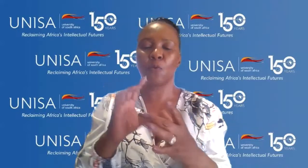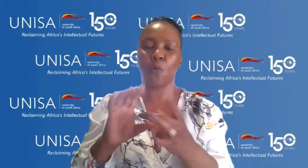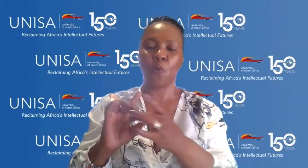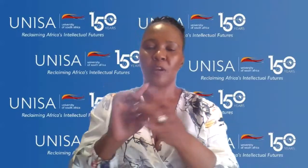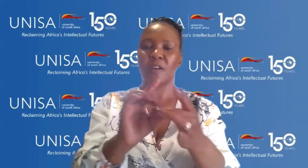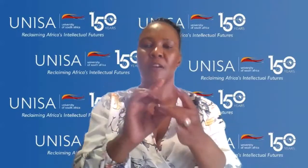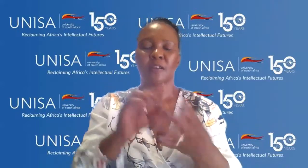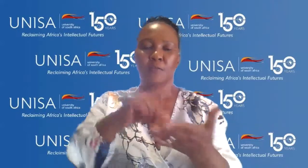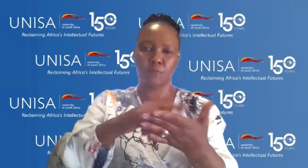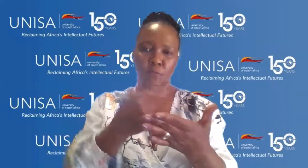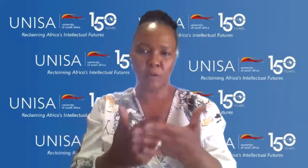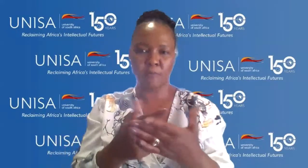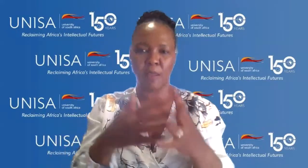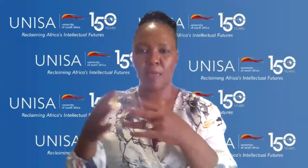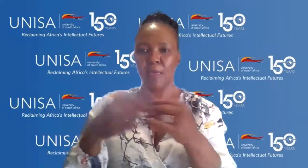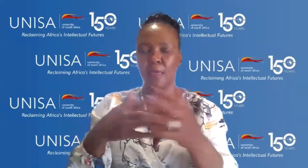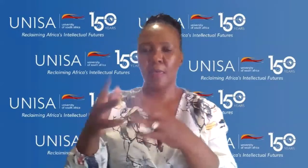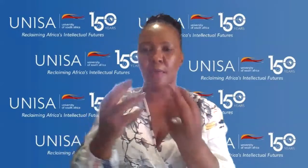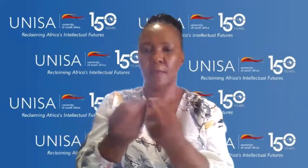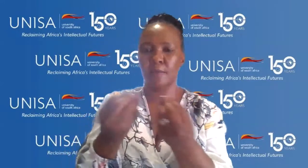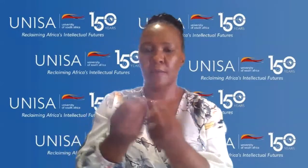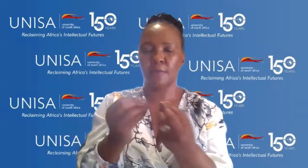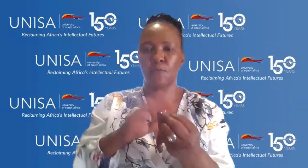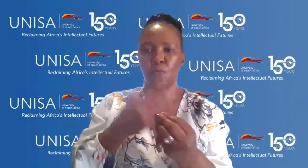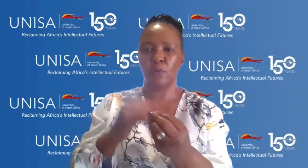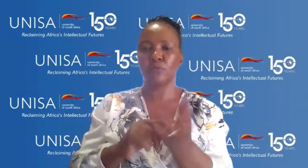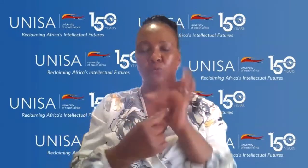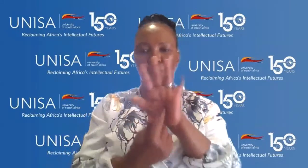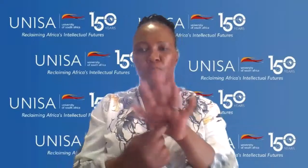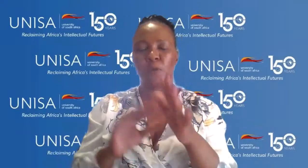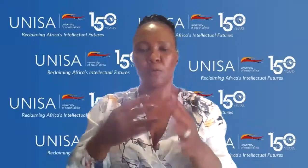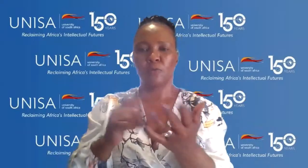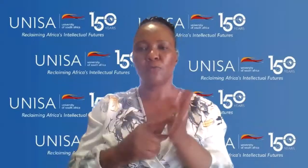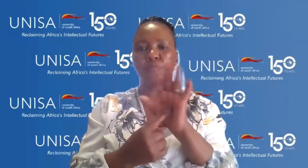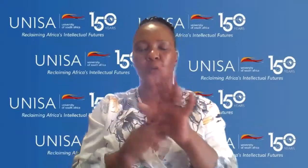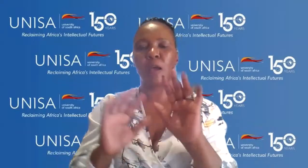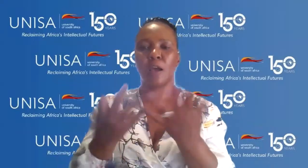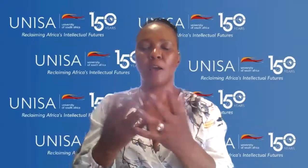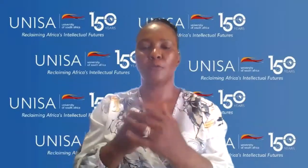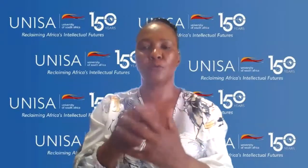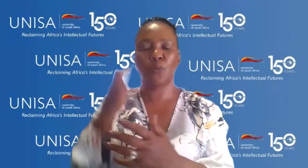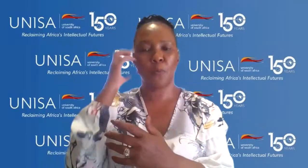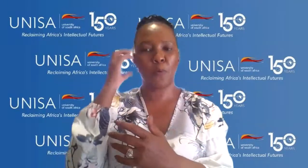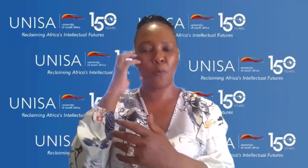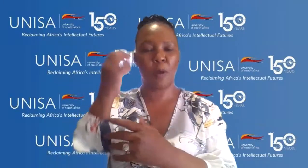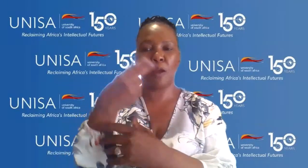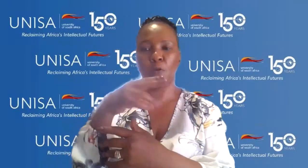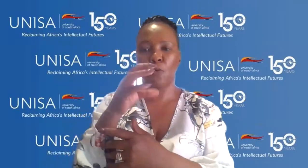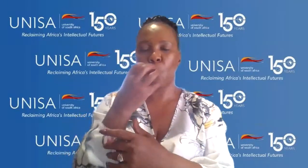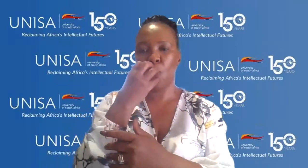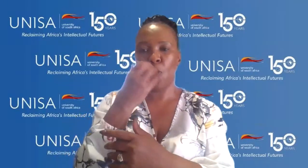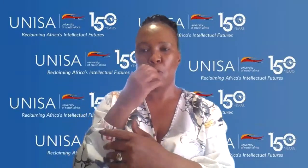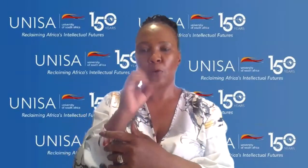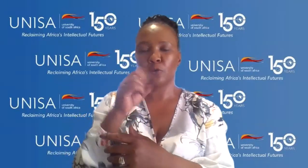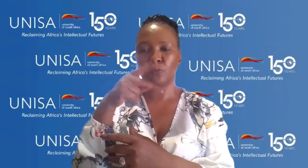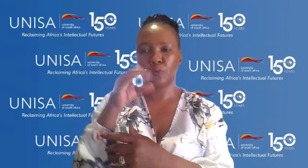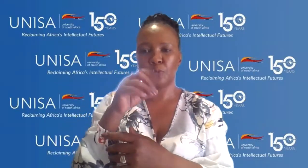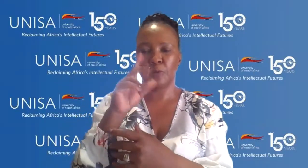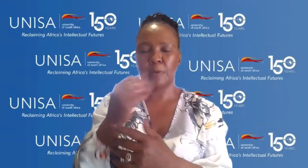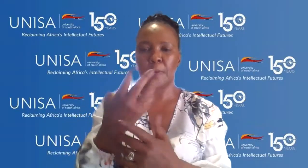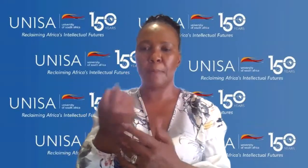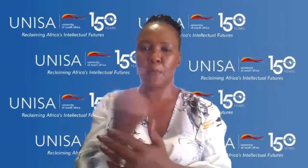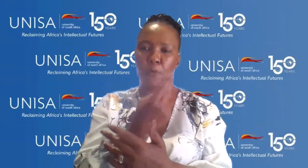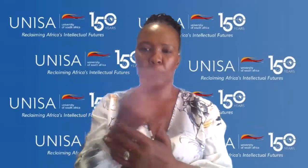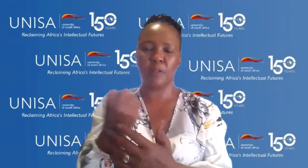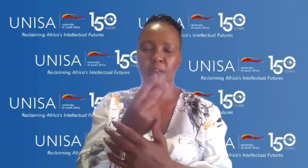that you'd really want to come and show them? I still need to show them how to do mobile hotspotting. So that's something we can maybe both show them. If there's anything else